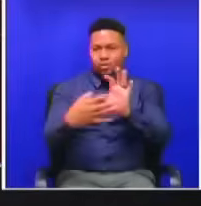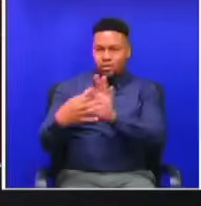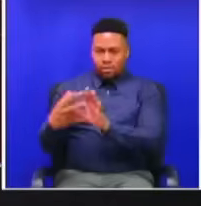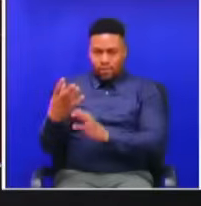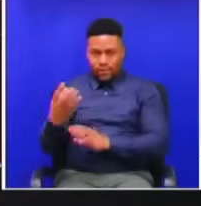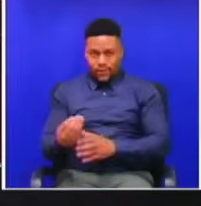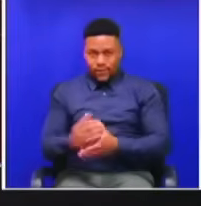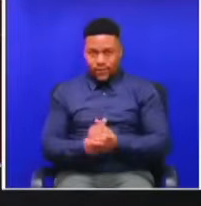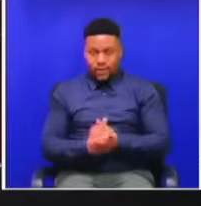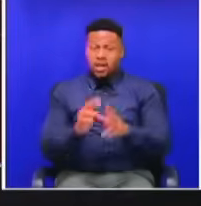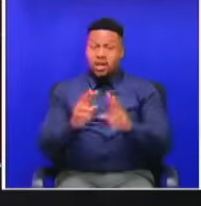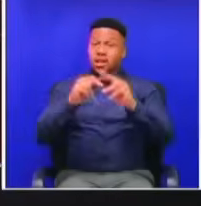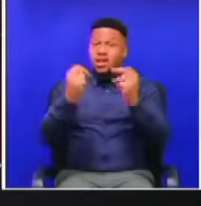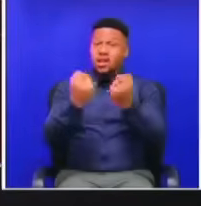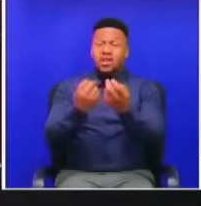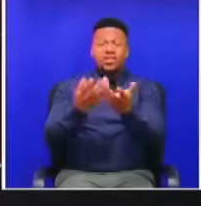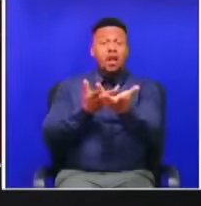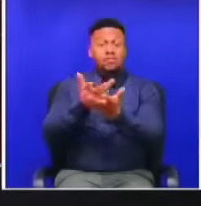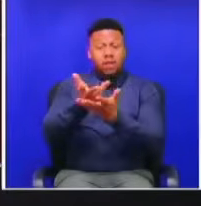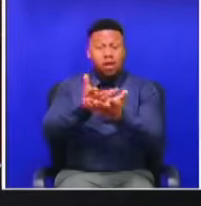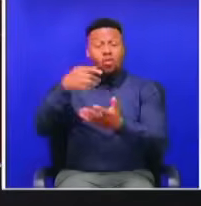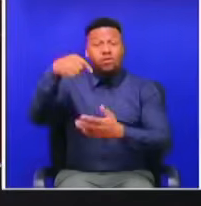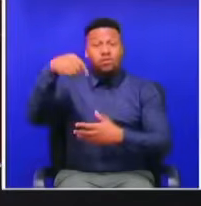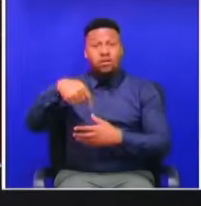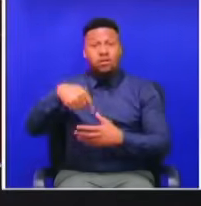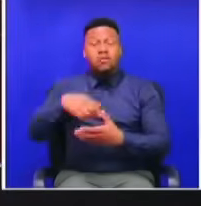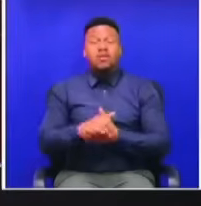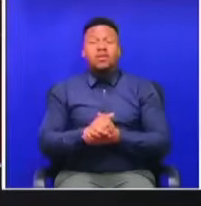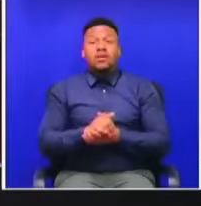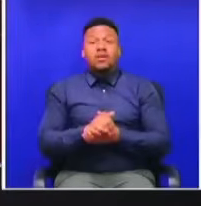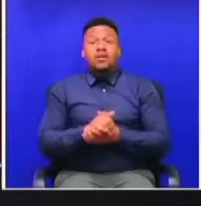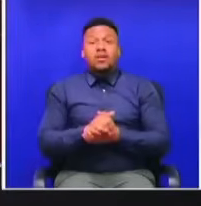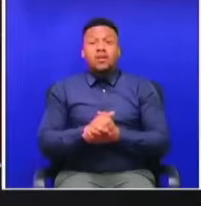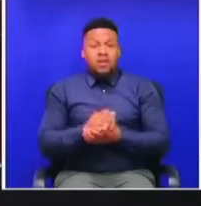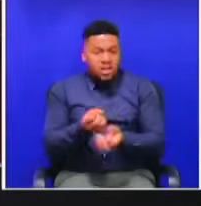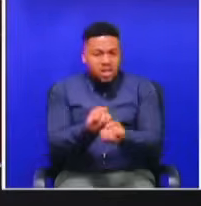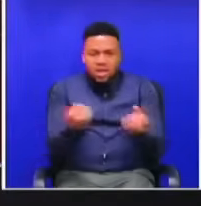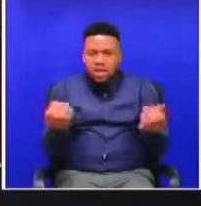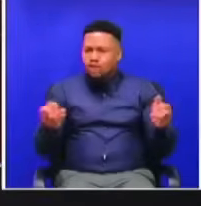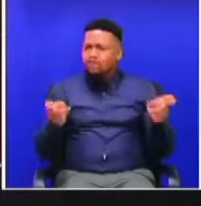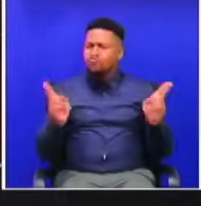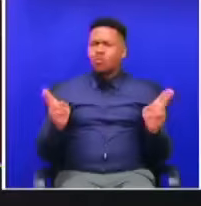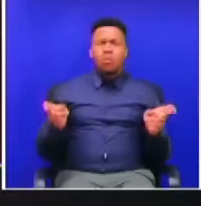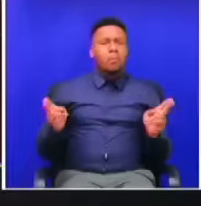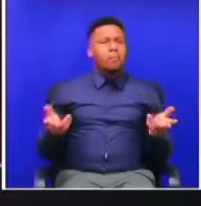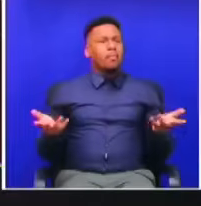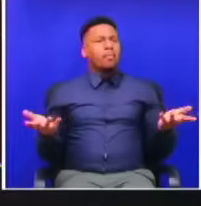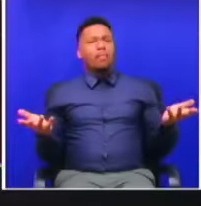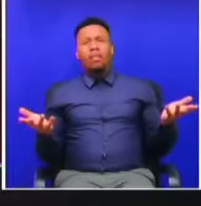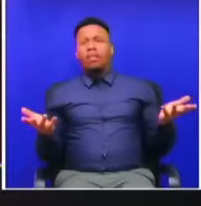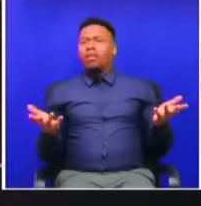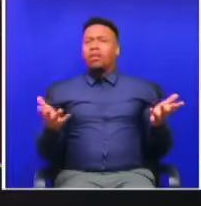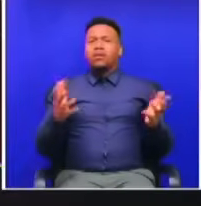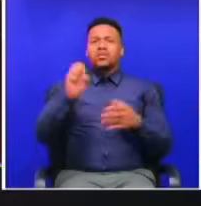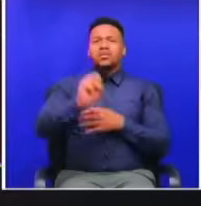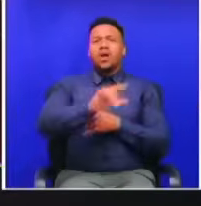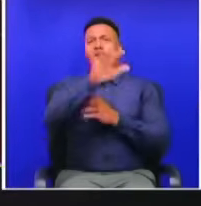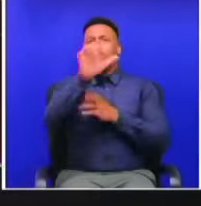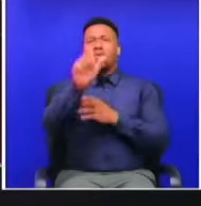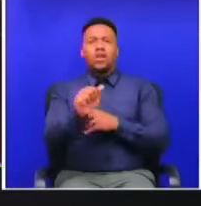is aimed at giving ordinary South Africans a voice to